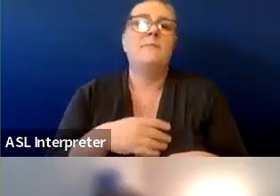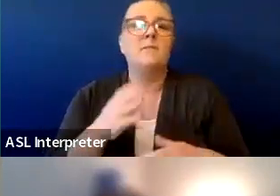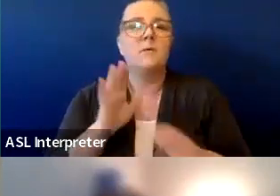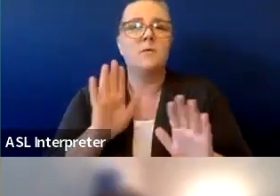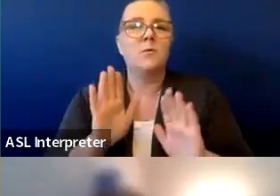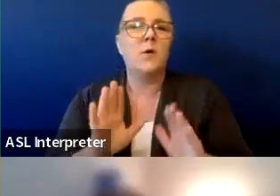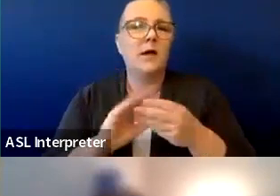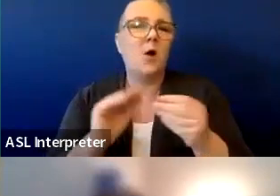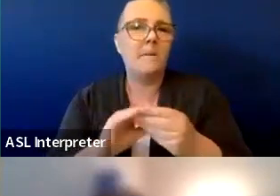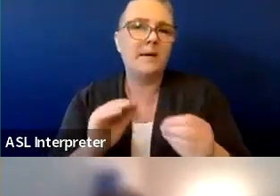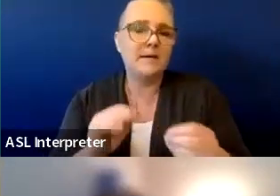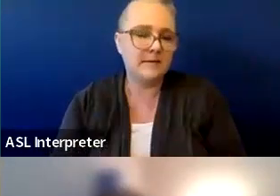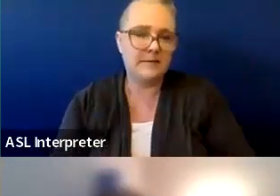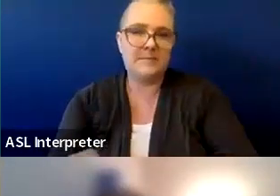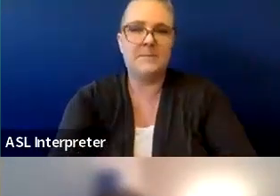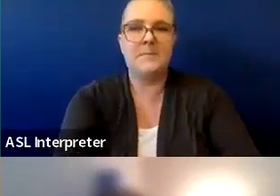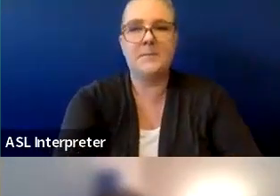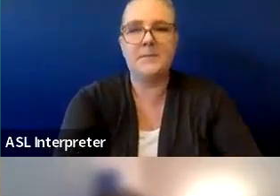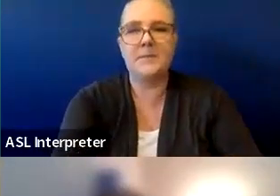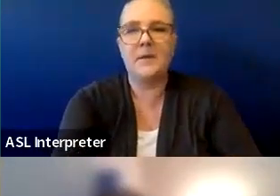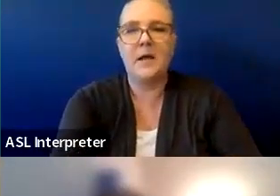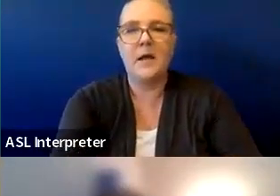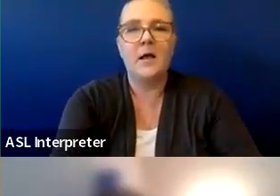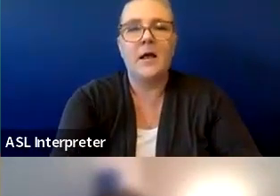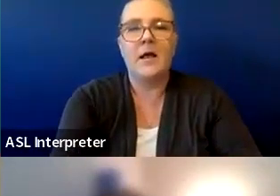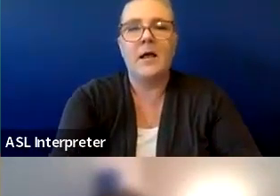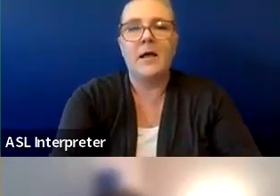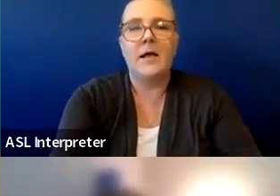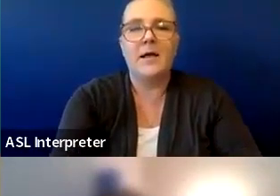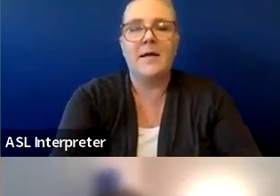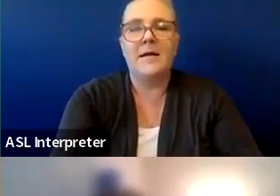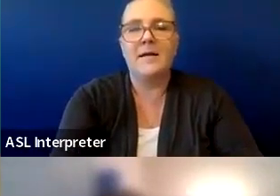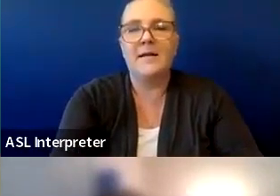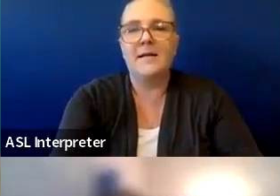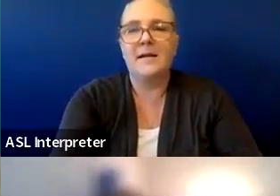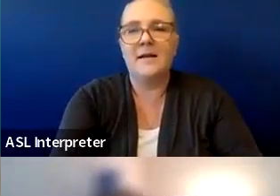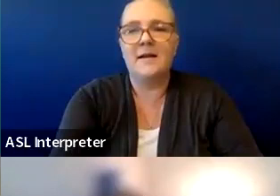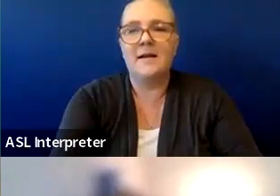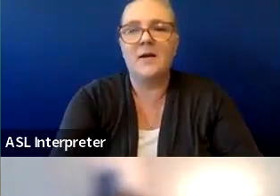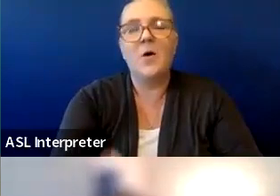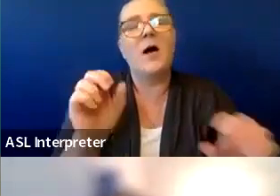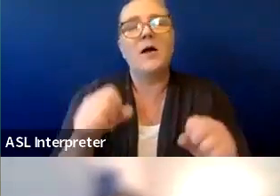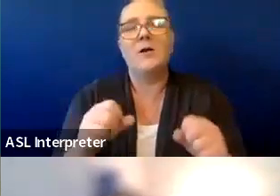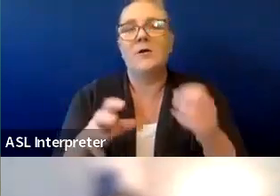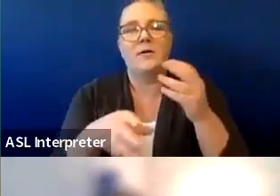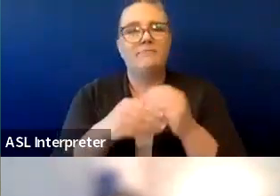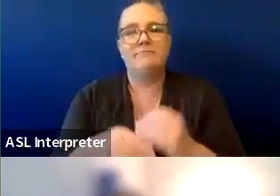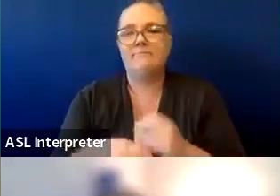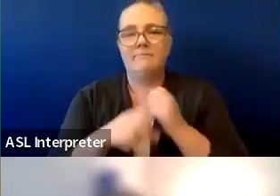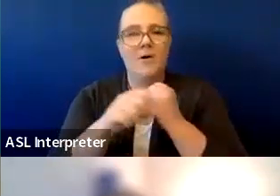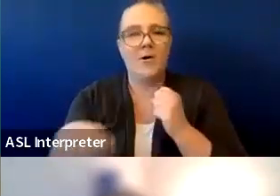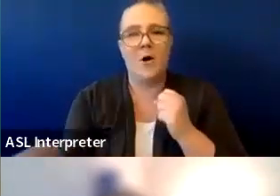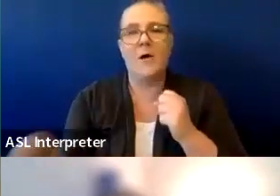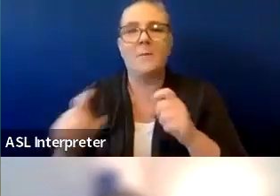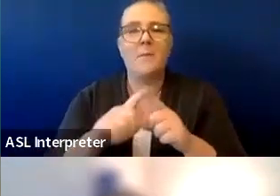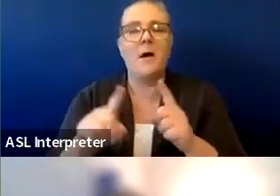comment. Mm-hmm, mm-hmm. And I mean, we could just go on and on, but the YMCA, they